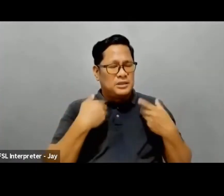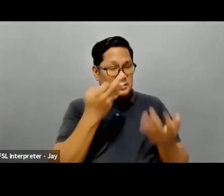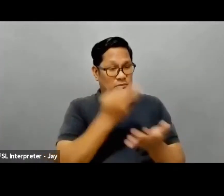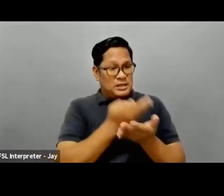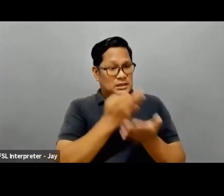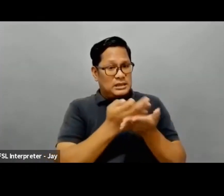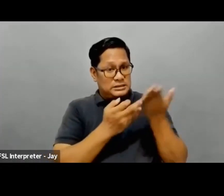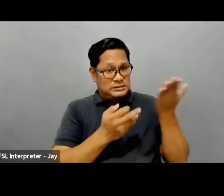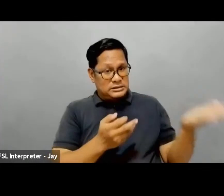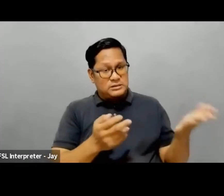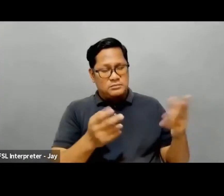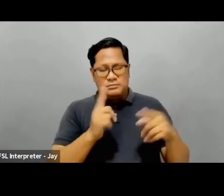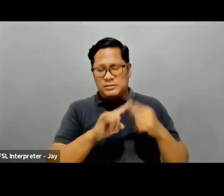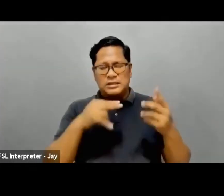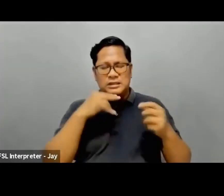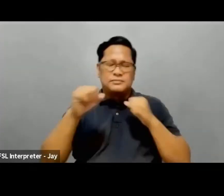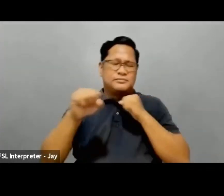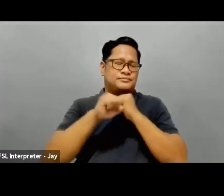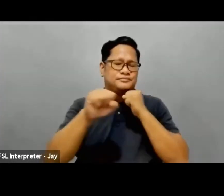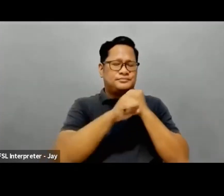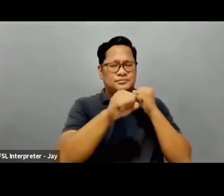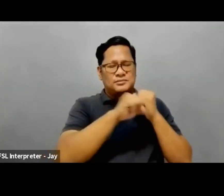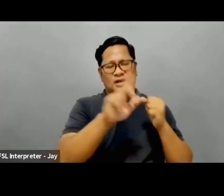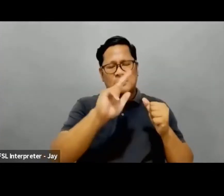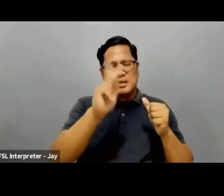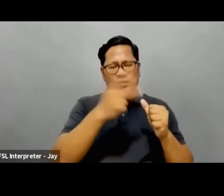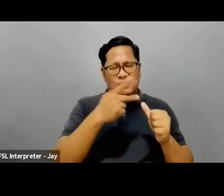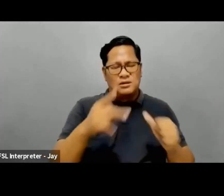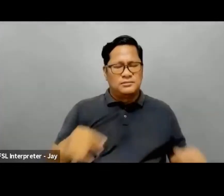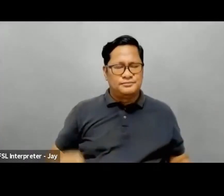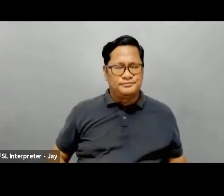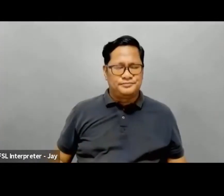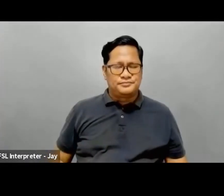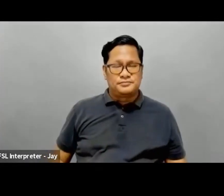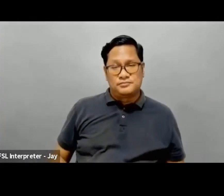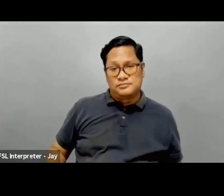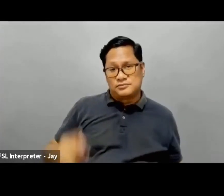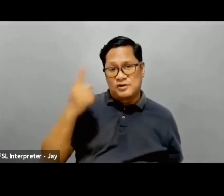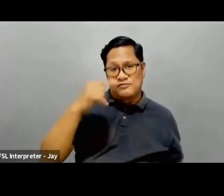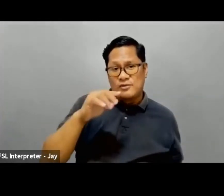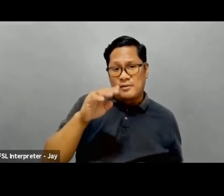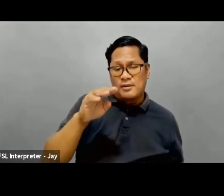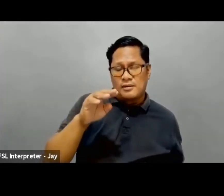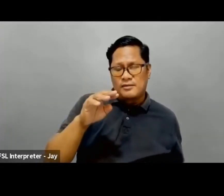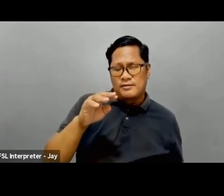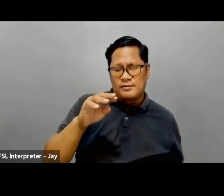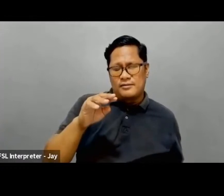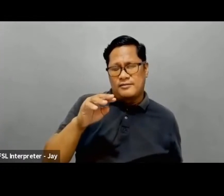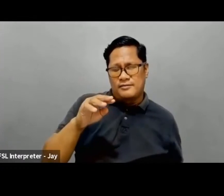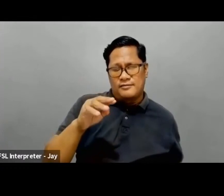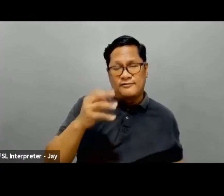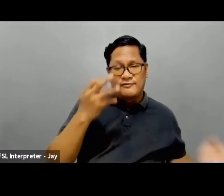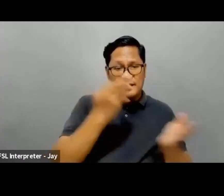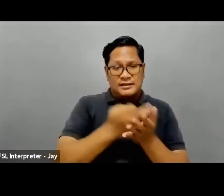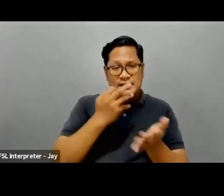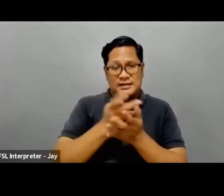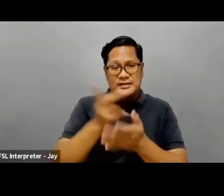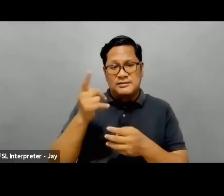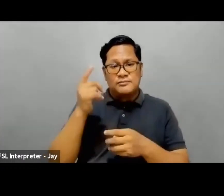not being allocated. The priorities are not there. No? As for defunding military spending, I think we can all